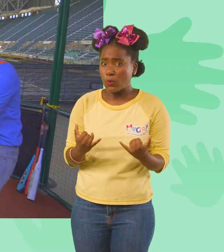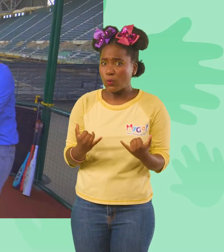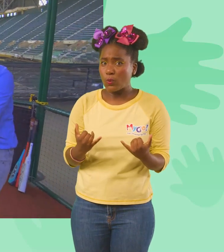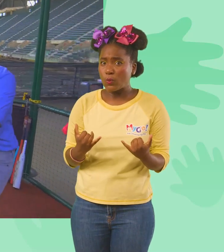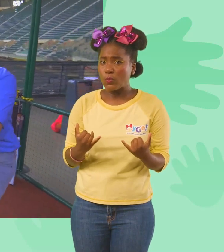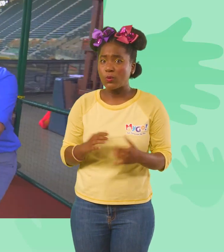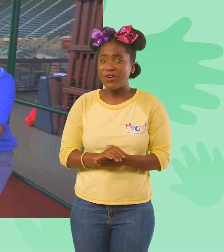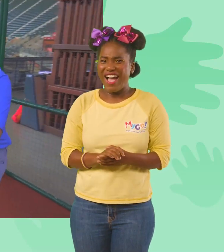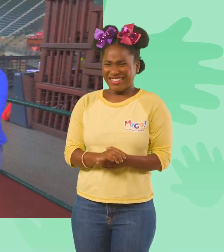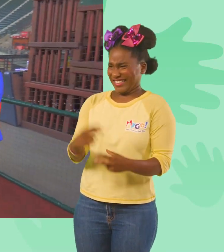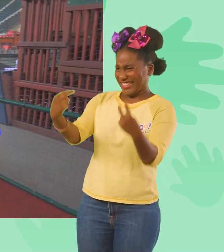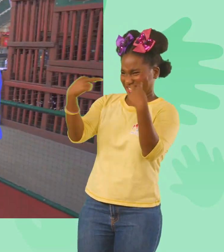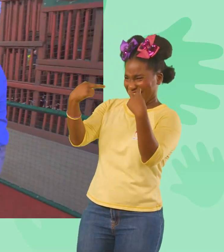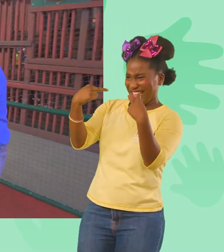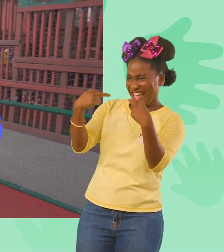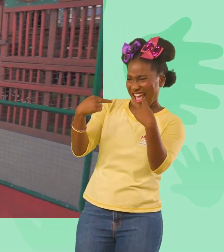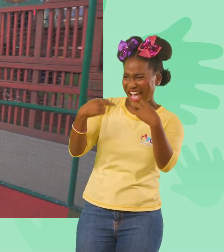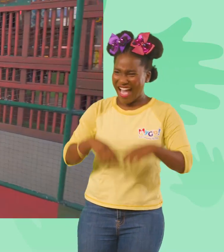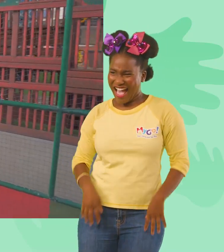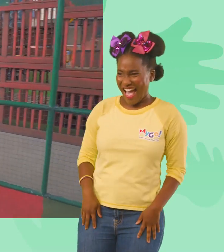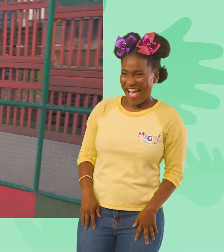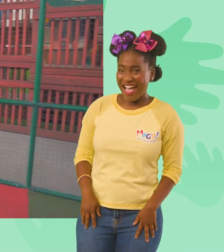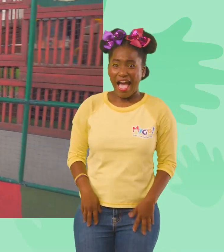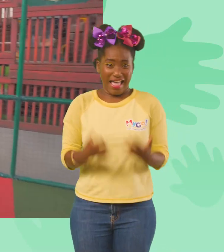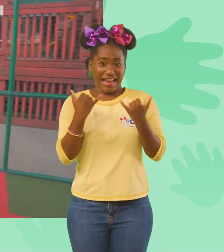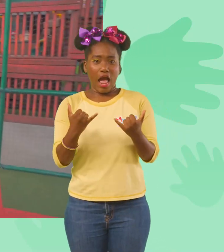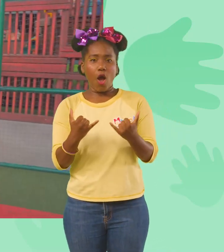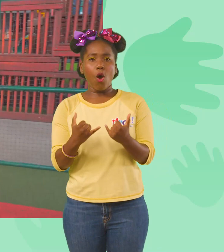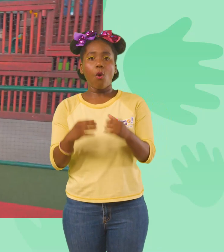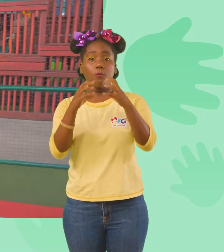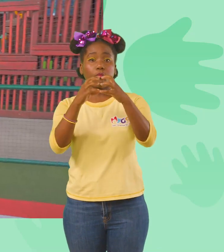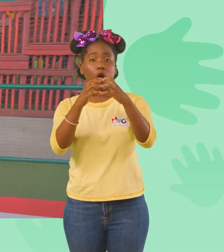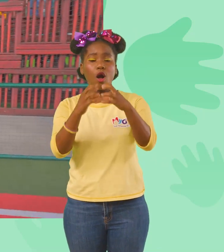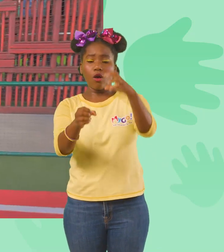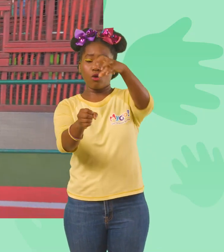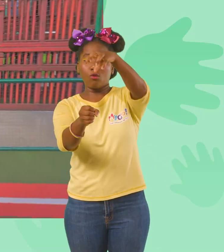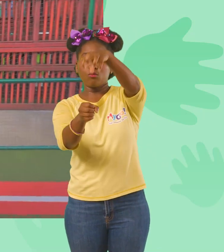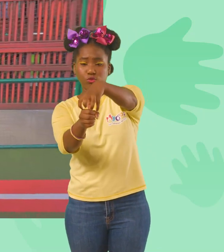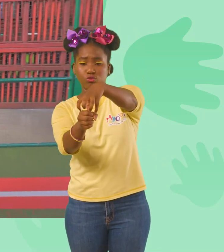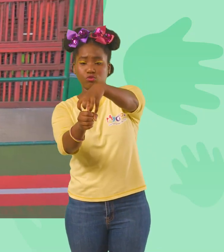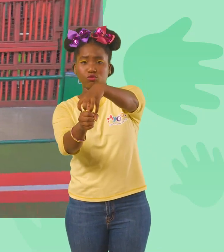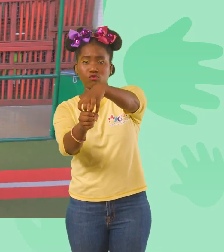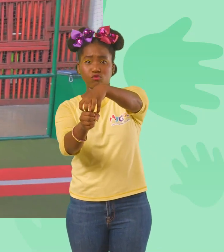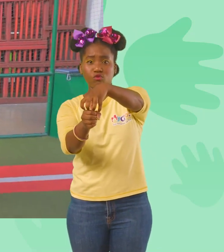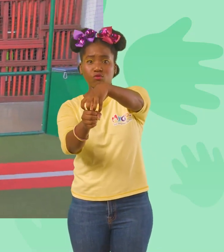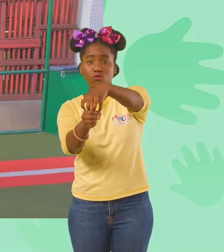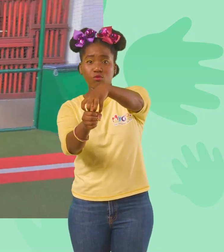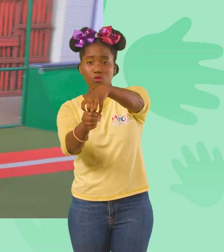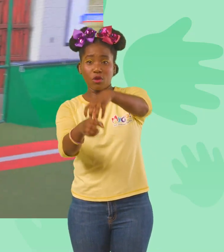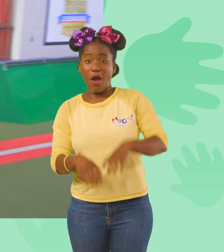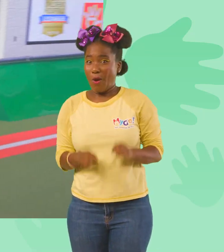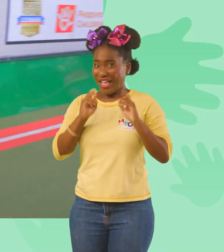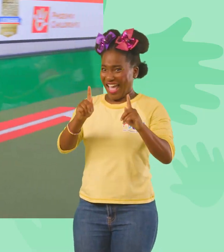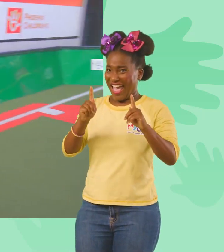Yeah, check it out. We put a ball on the tee. Okay. For you to hit. Okay, here